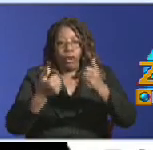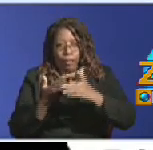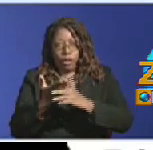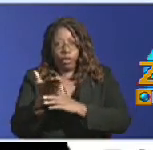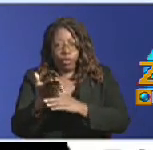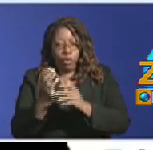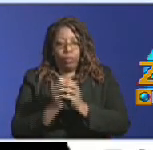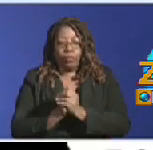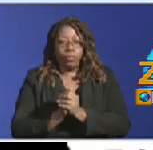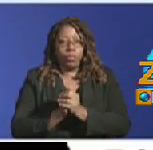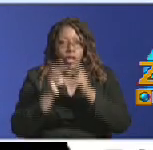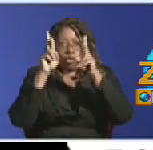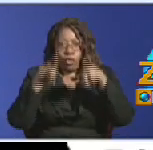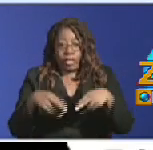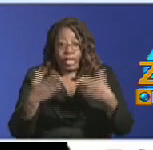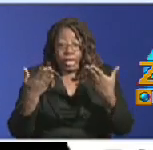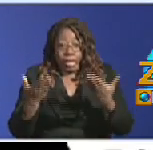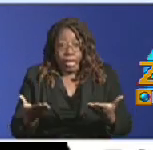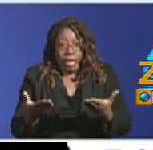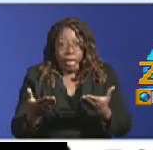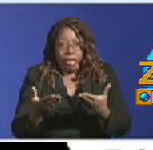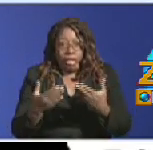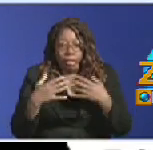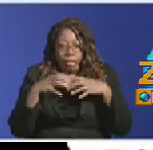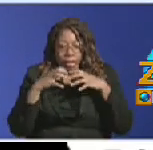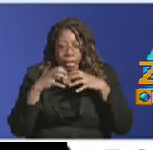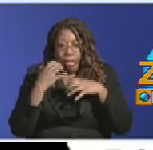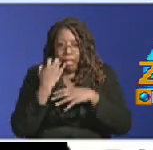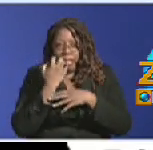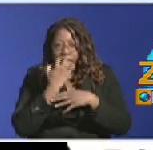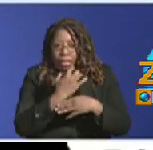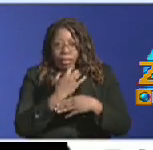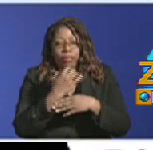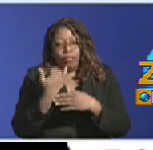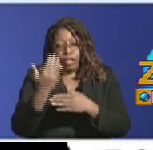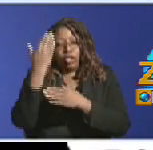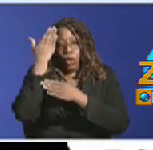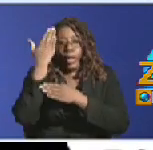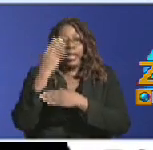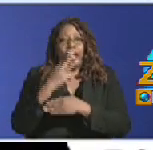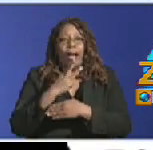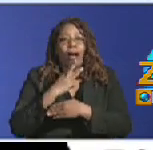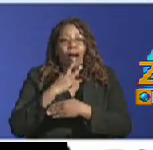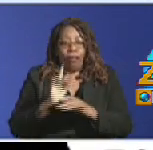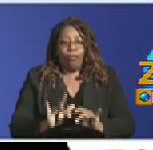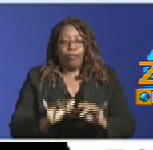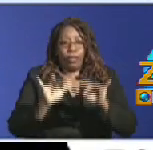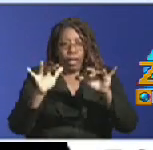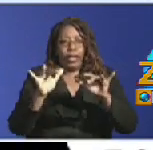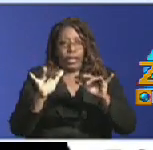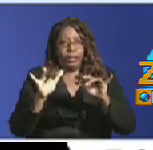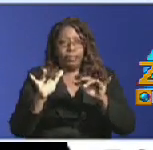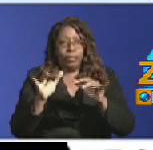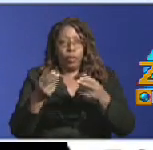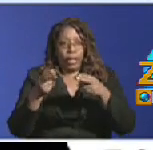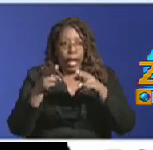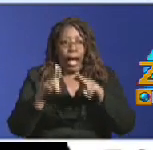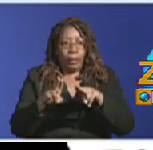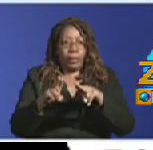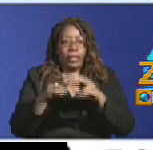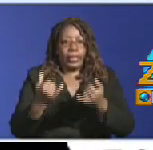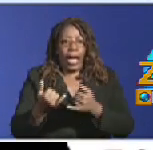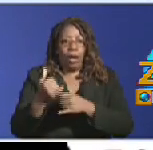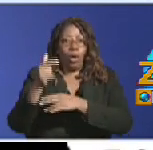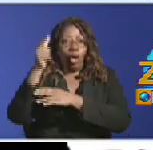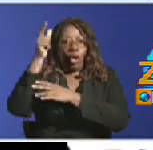Well, residents back here in the Capitol were on edge anticipating flooding from this weather system. Our Lloyd Allen canvassed the Capitol